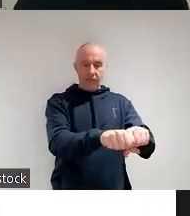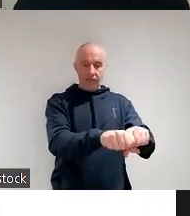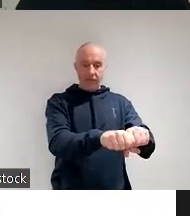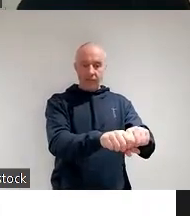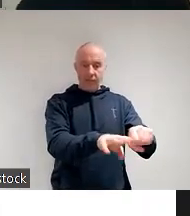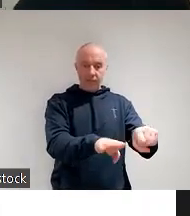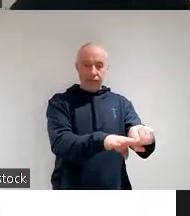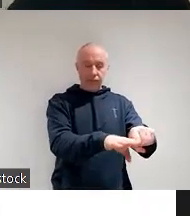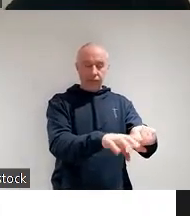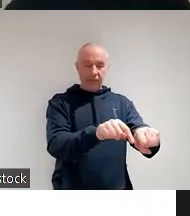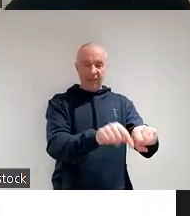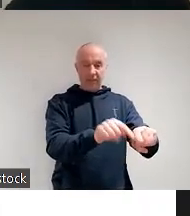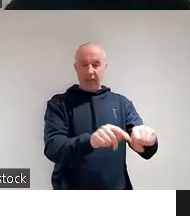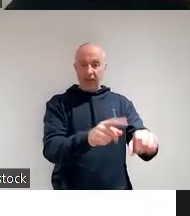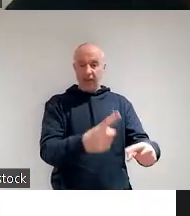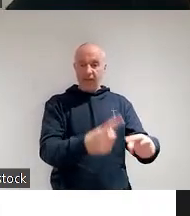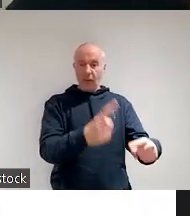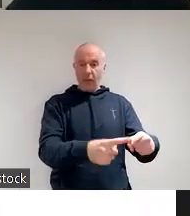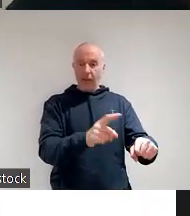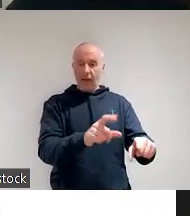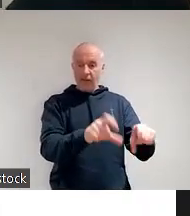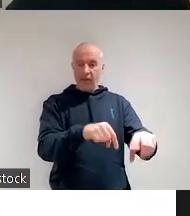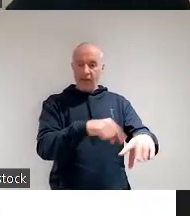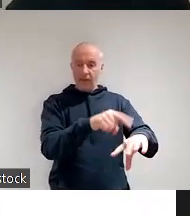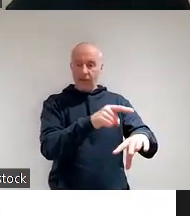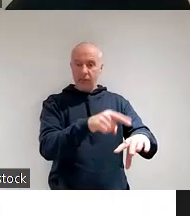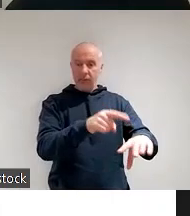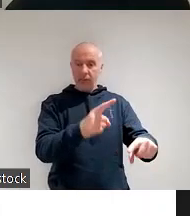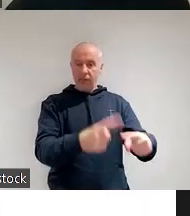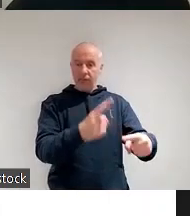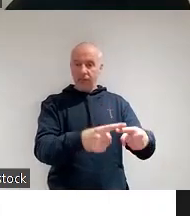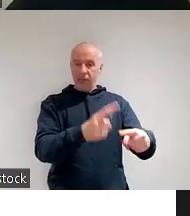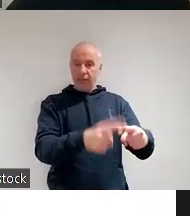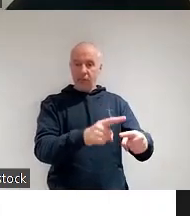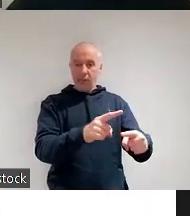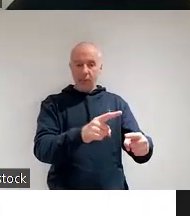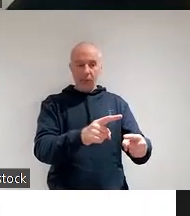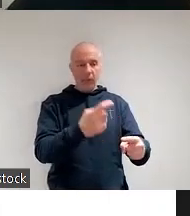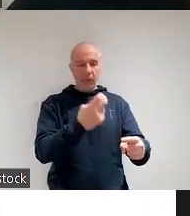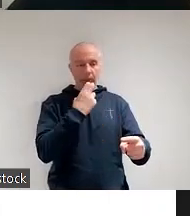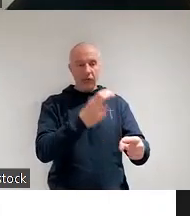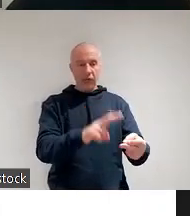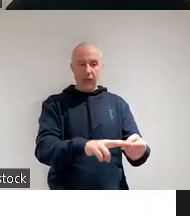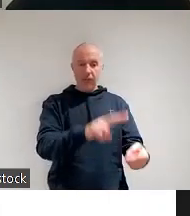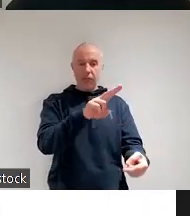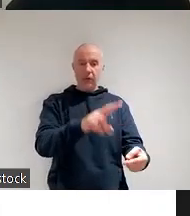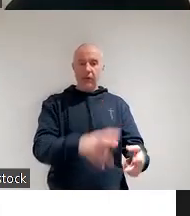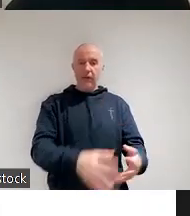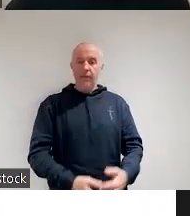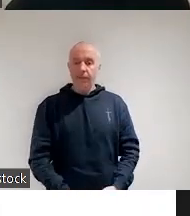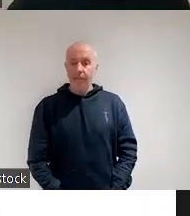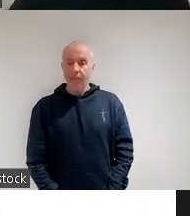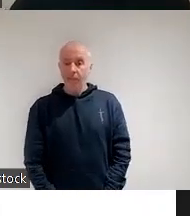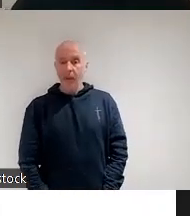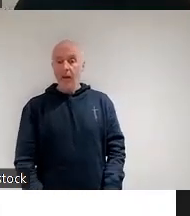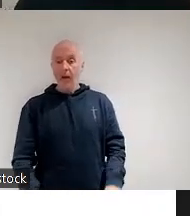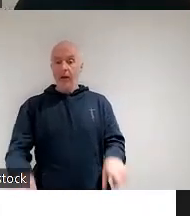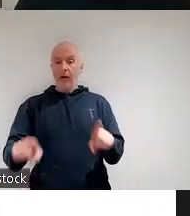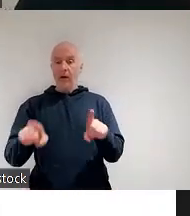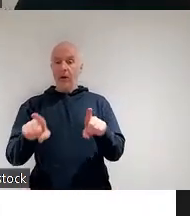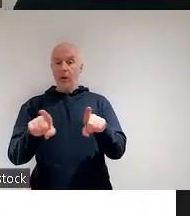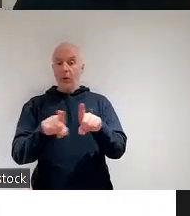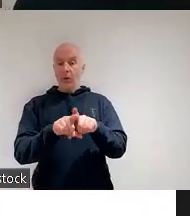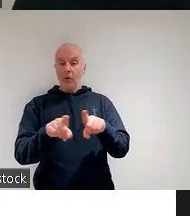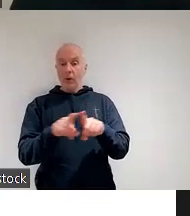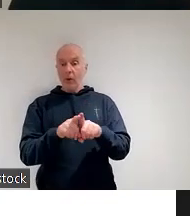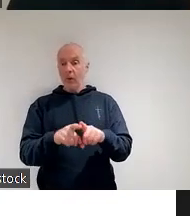there for too long. So you need normally a charger which is fast enough to top up your car. And there's also another one which people probably